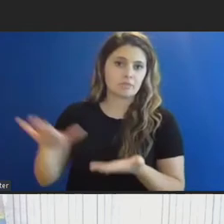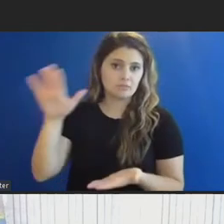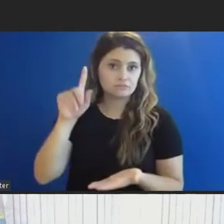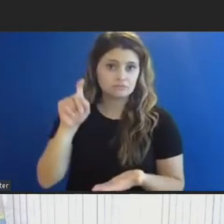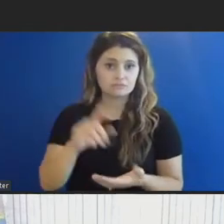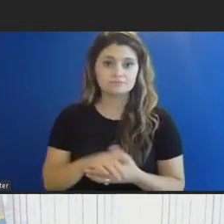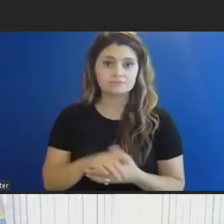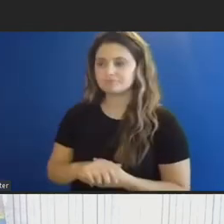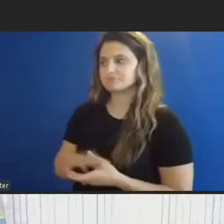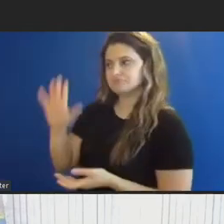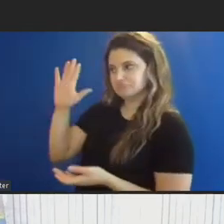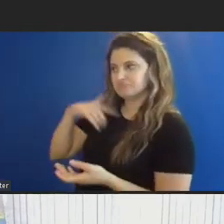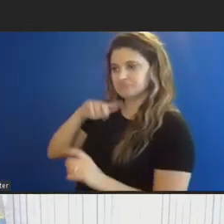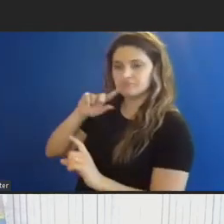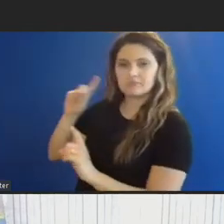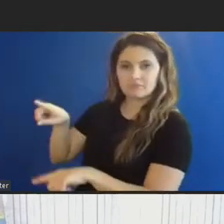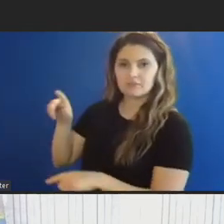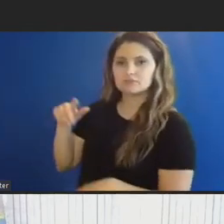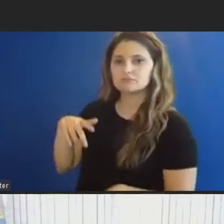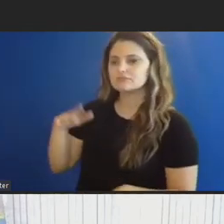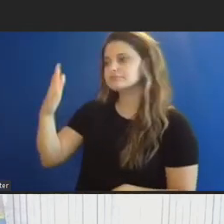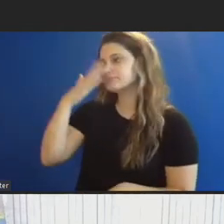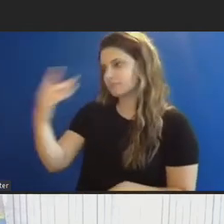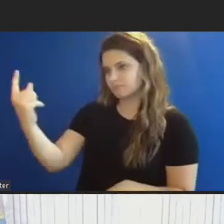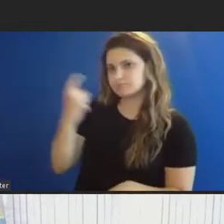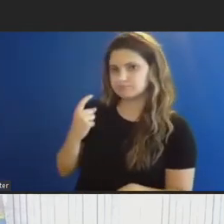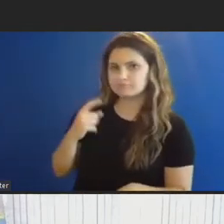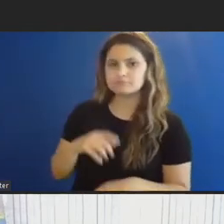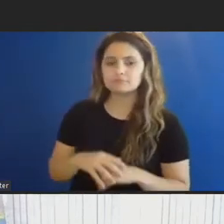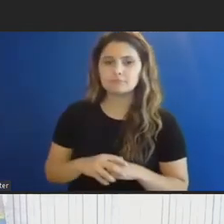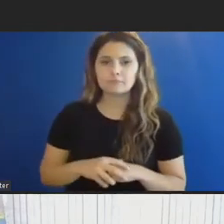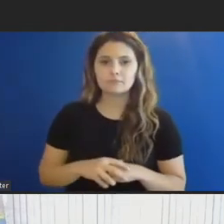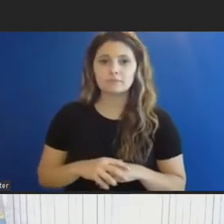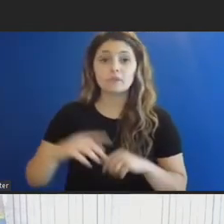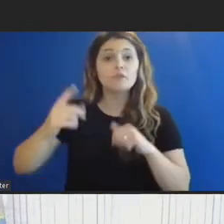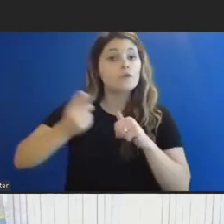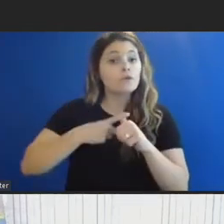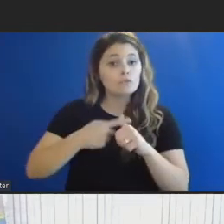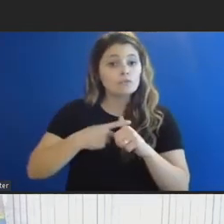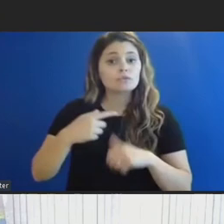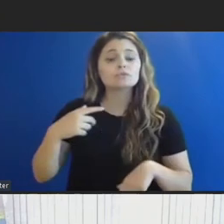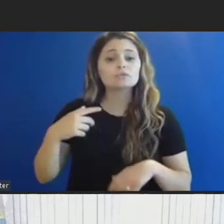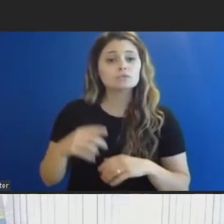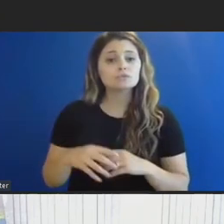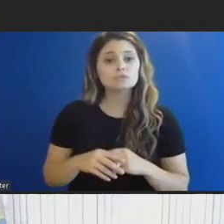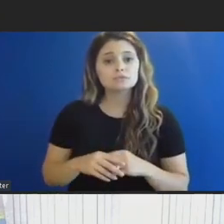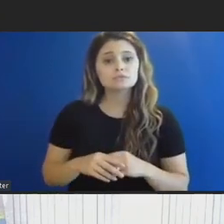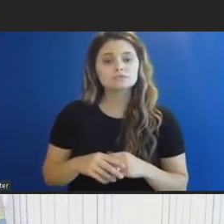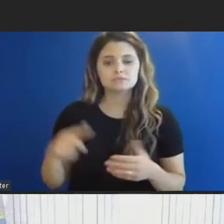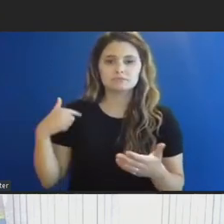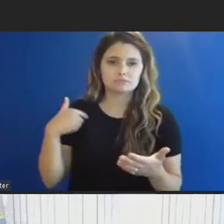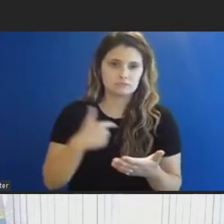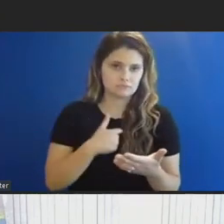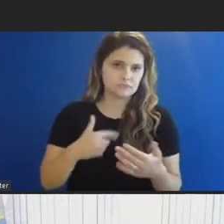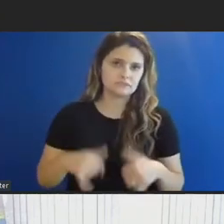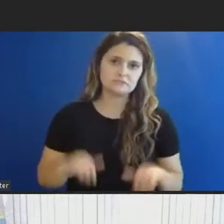Yeah, I'll take that one, Adon. Thanks for your question. First and foremost, we still